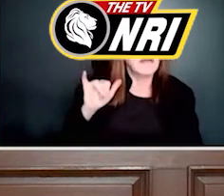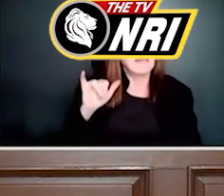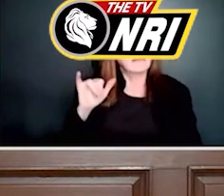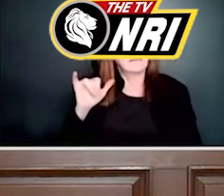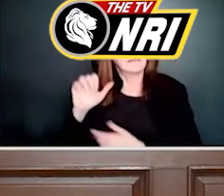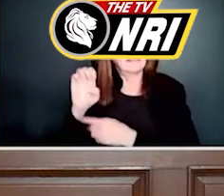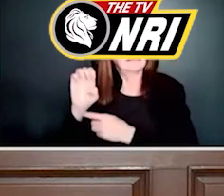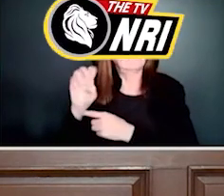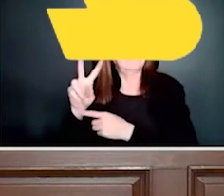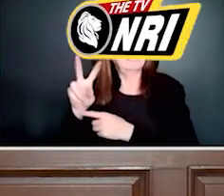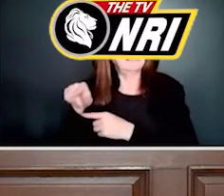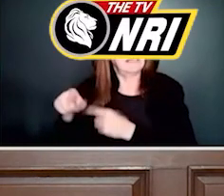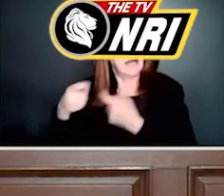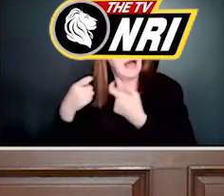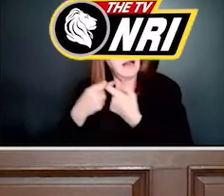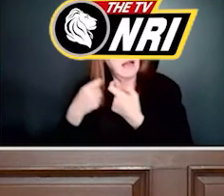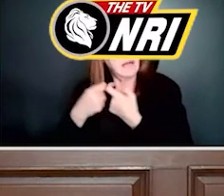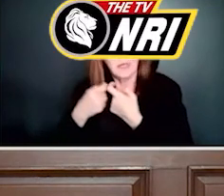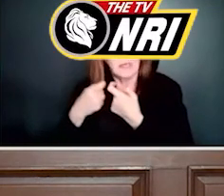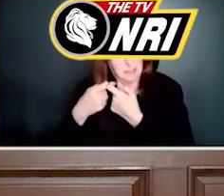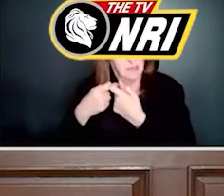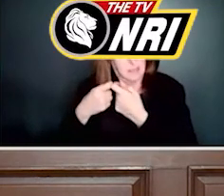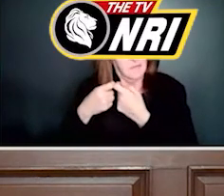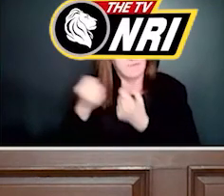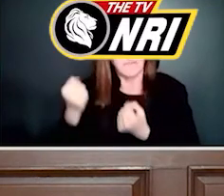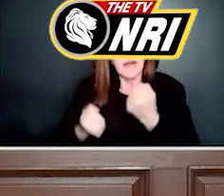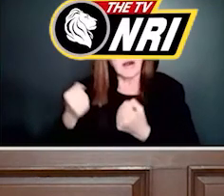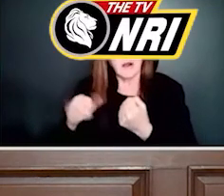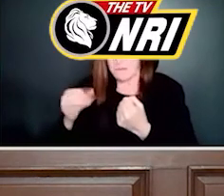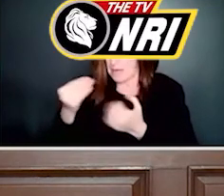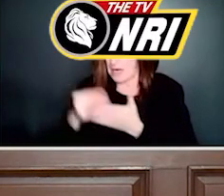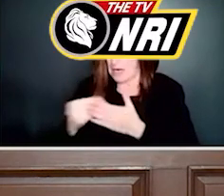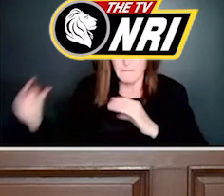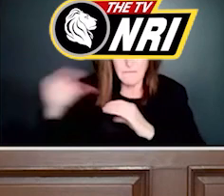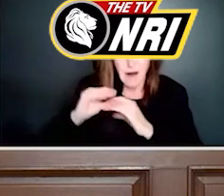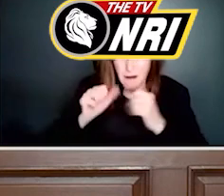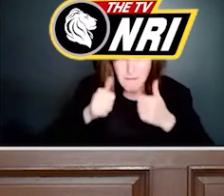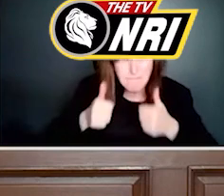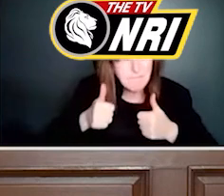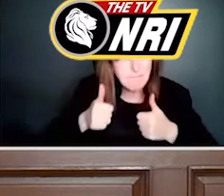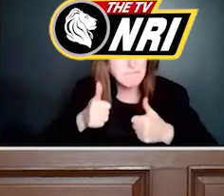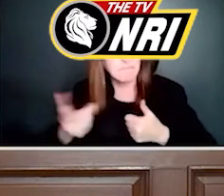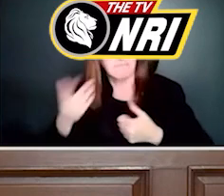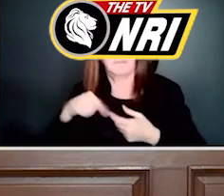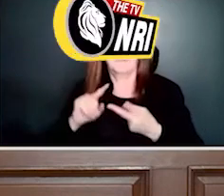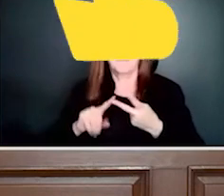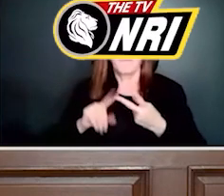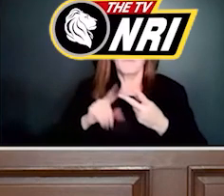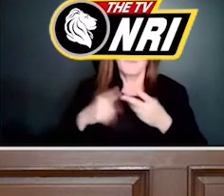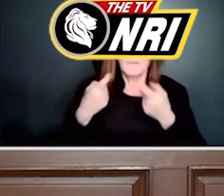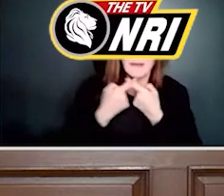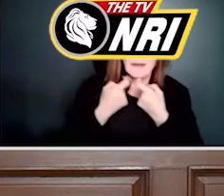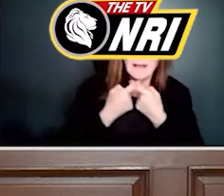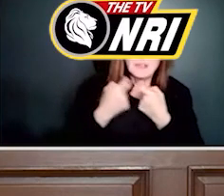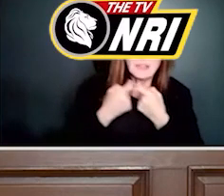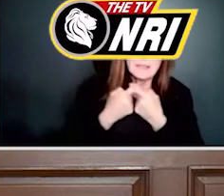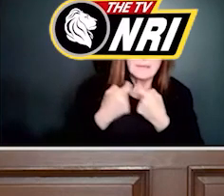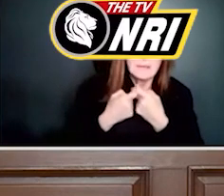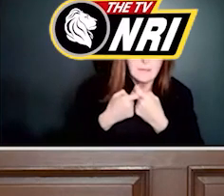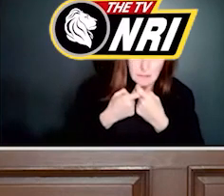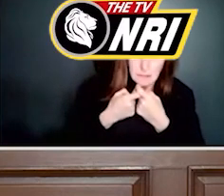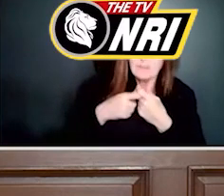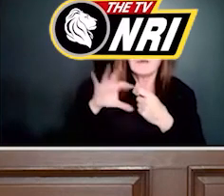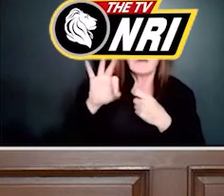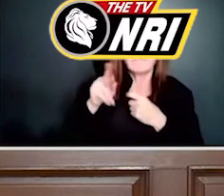a partner. When it came to finding electric hard furnaces at the FASCO-1, they were a great partner. When it came to